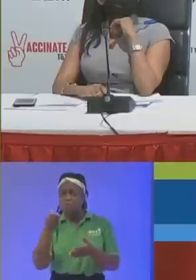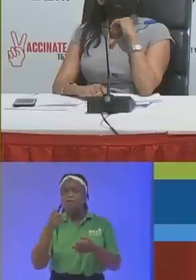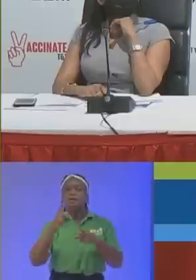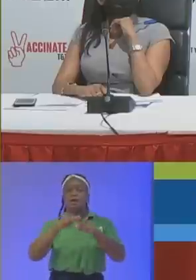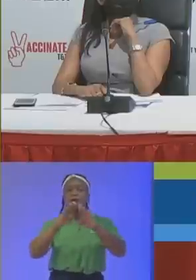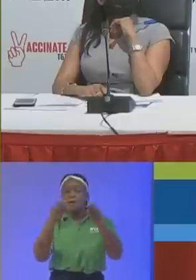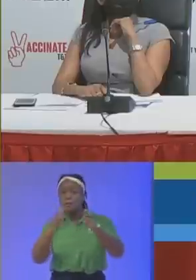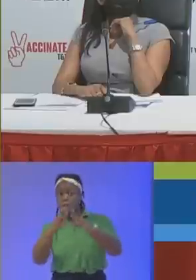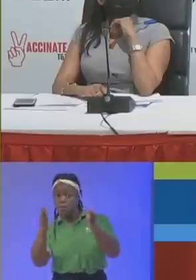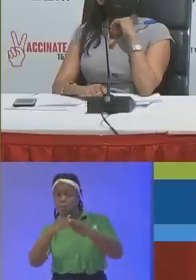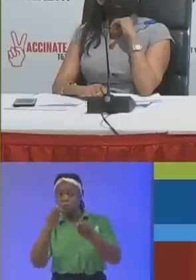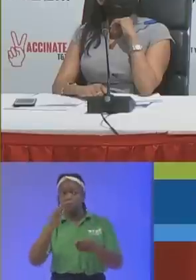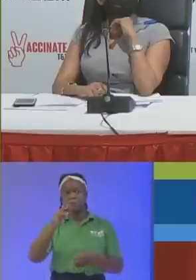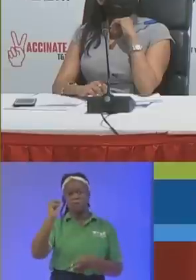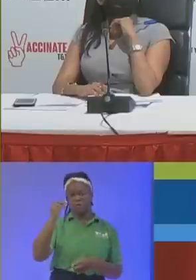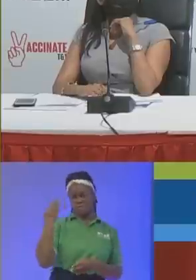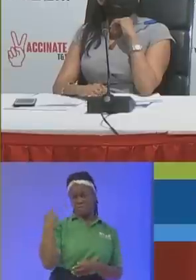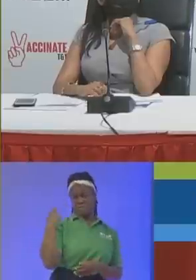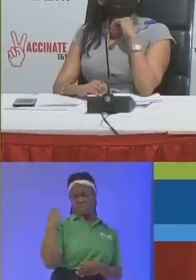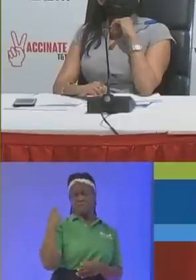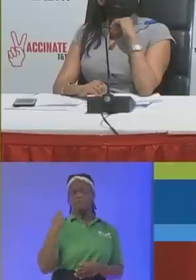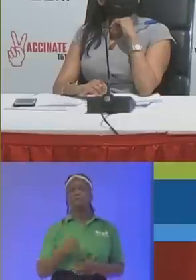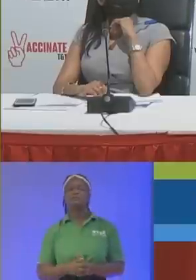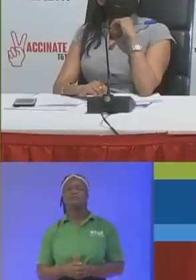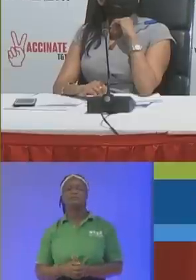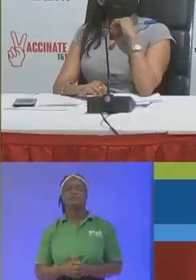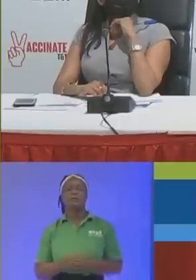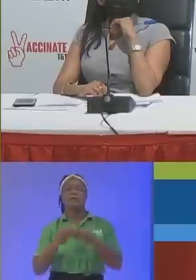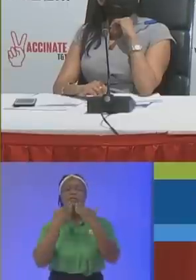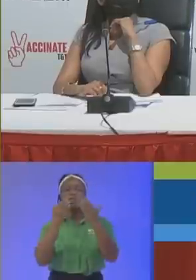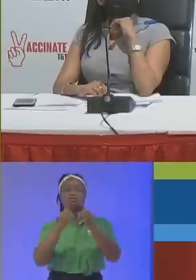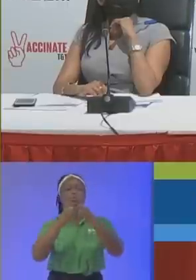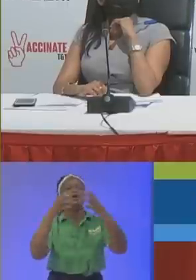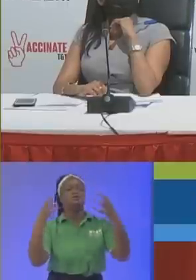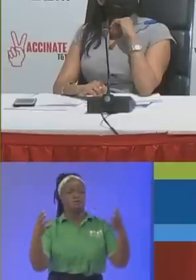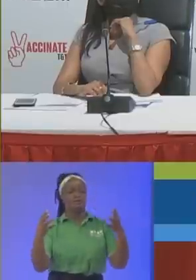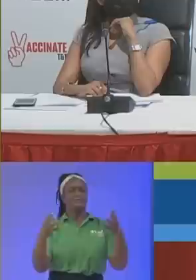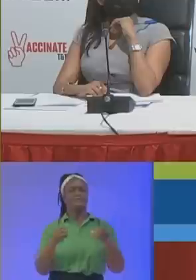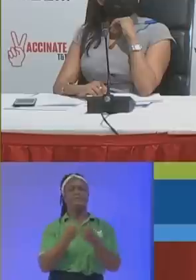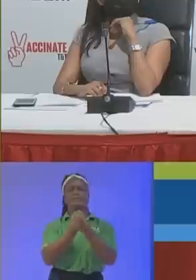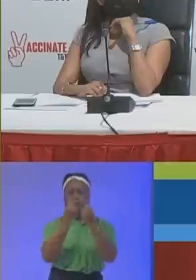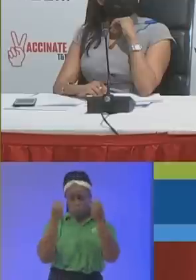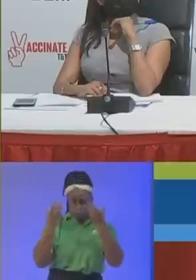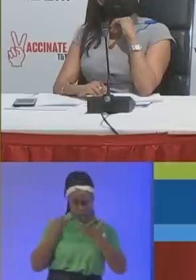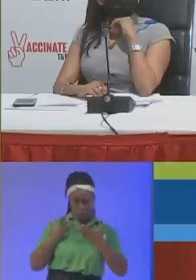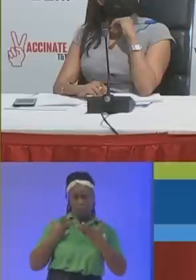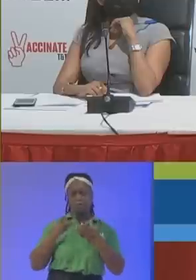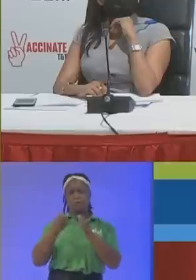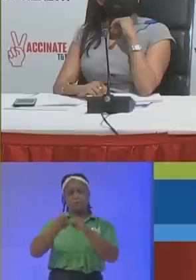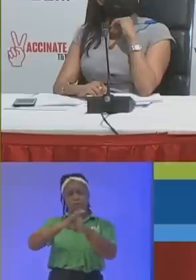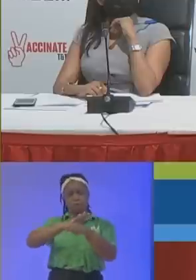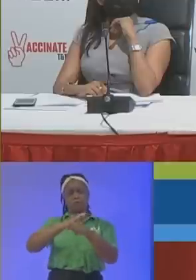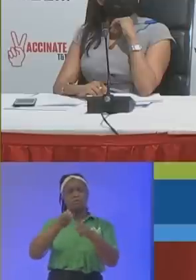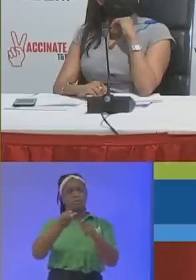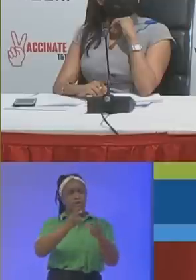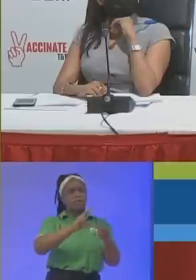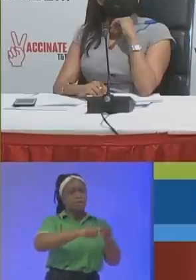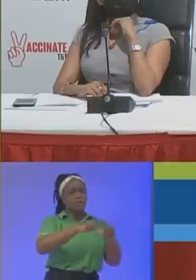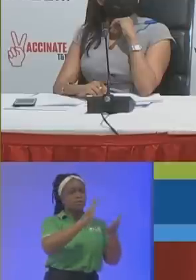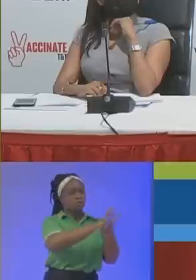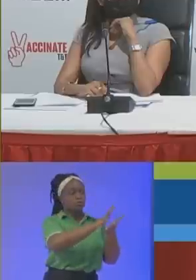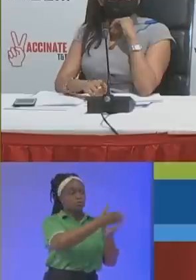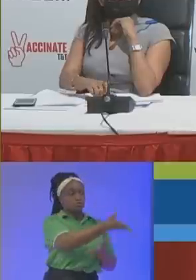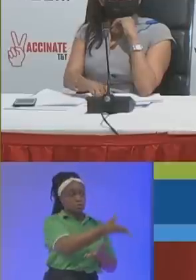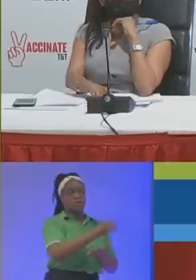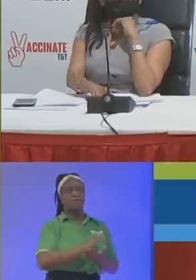you. Thank you very much. Information regarding COVID-19 cases in schools will